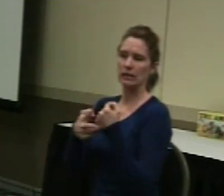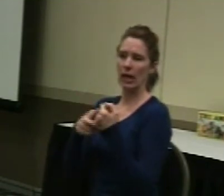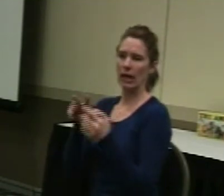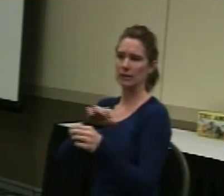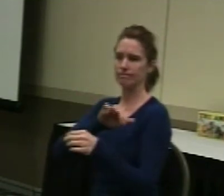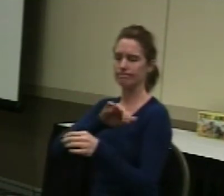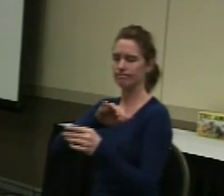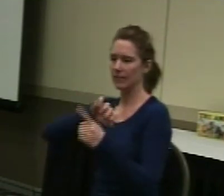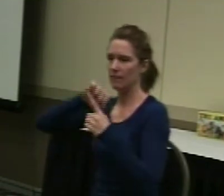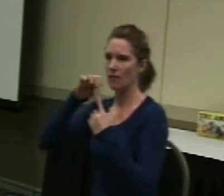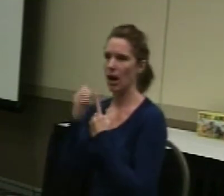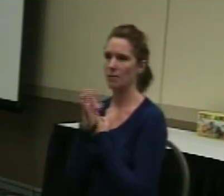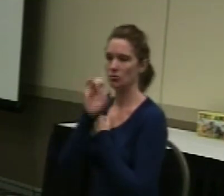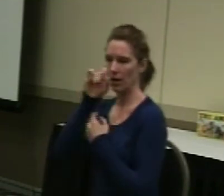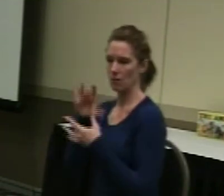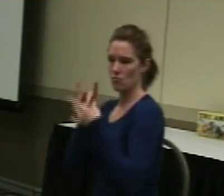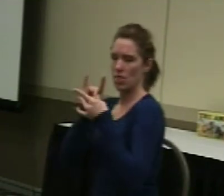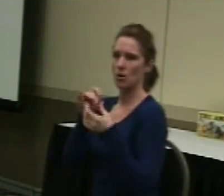lot of the